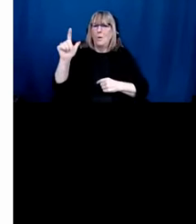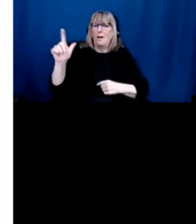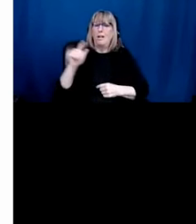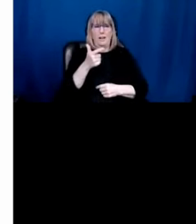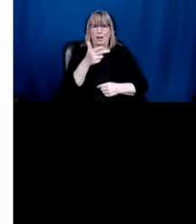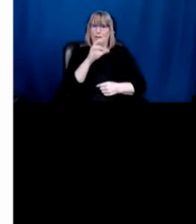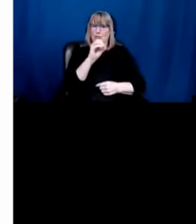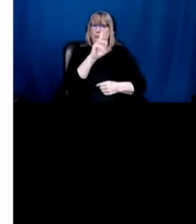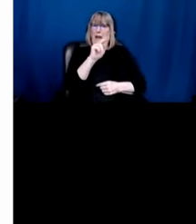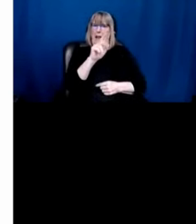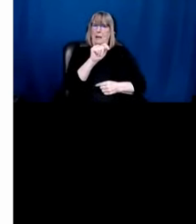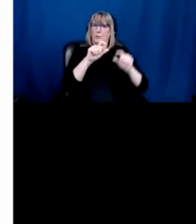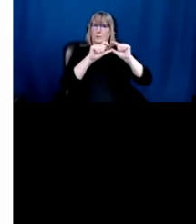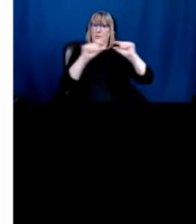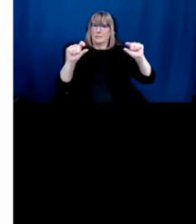árboles,